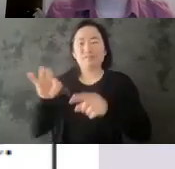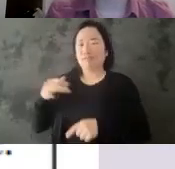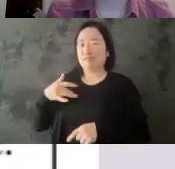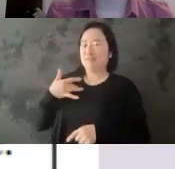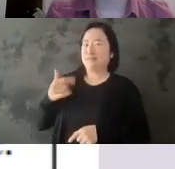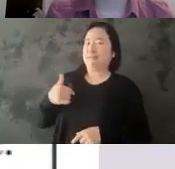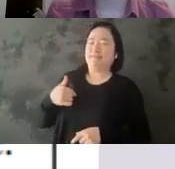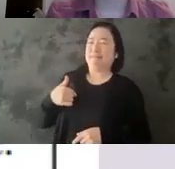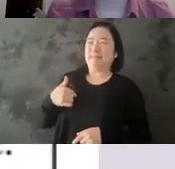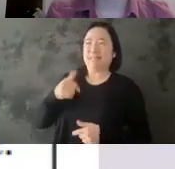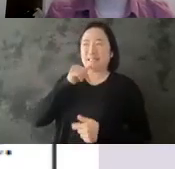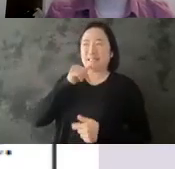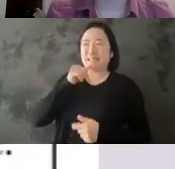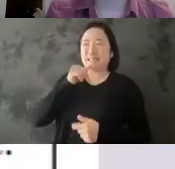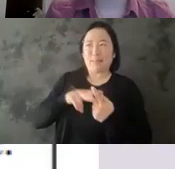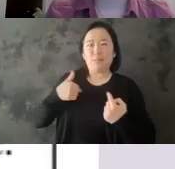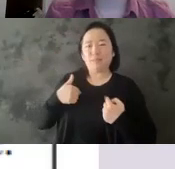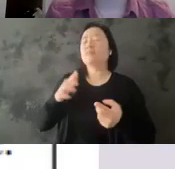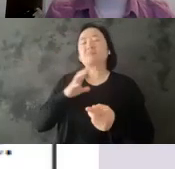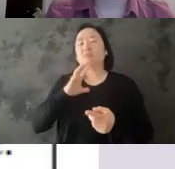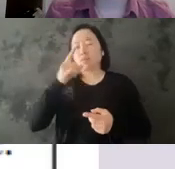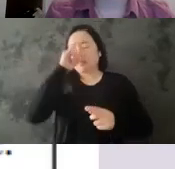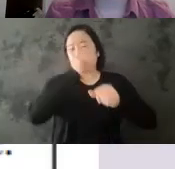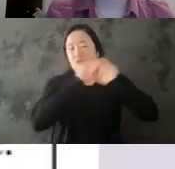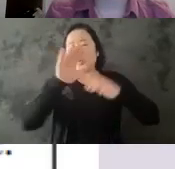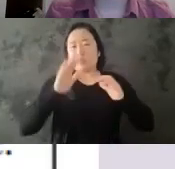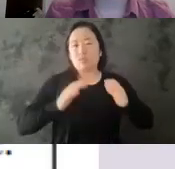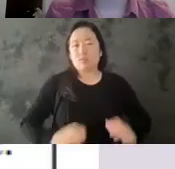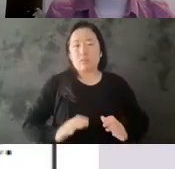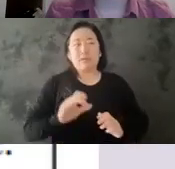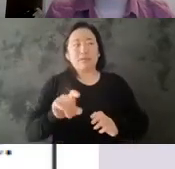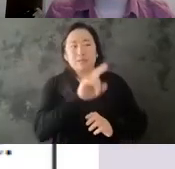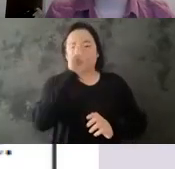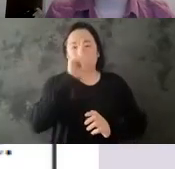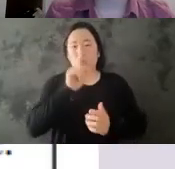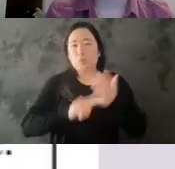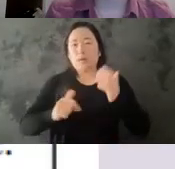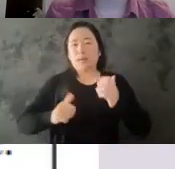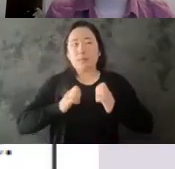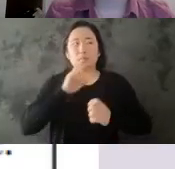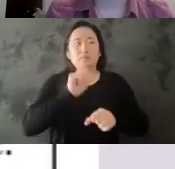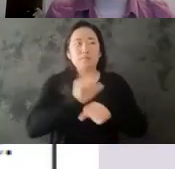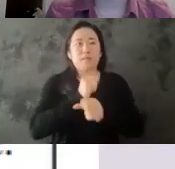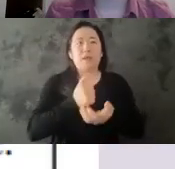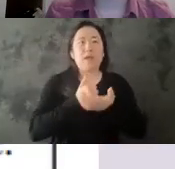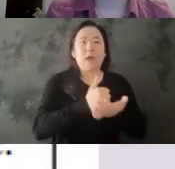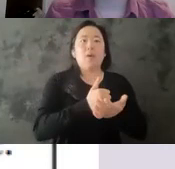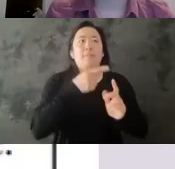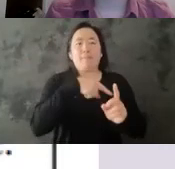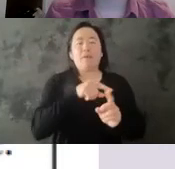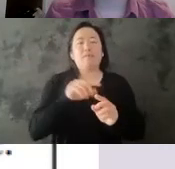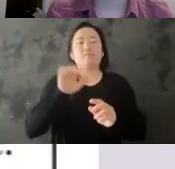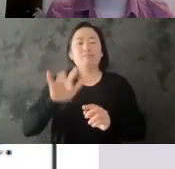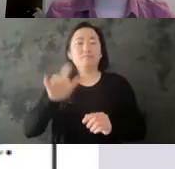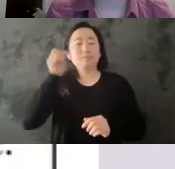that you work with and what emotions you think have played the significant role. And you're able to select